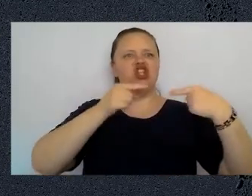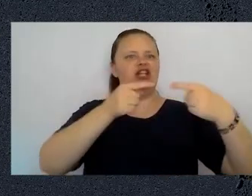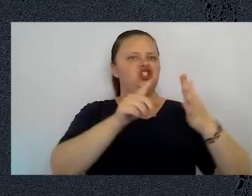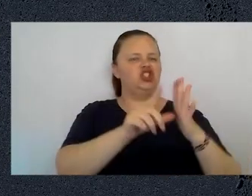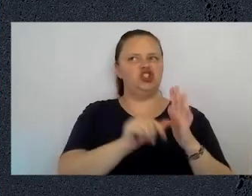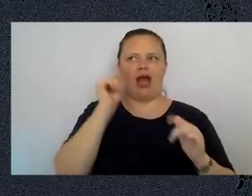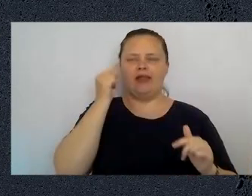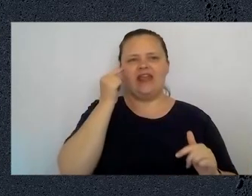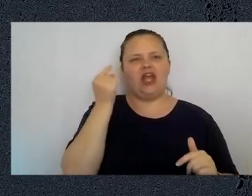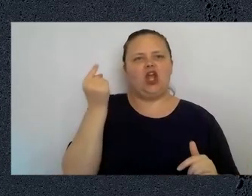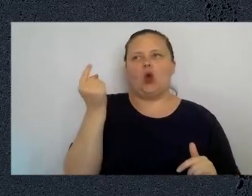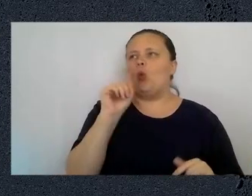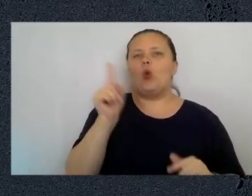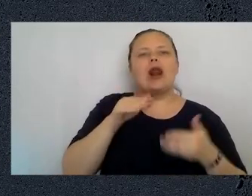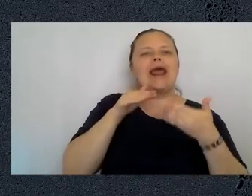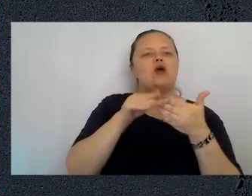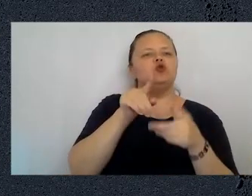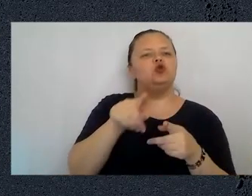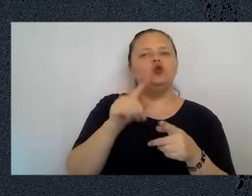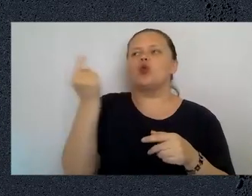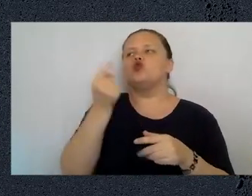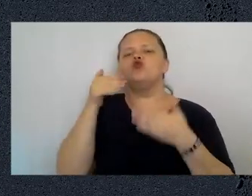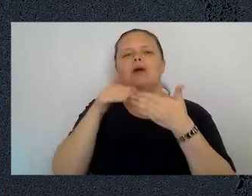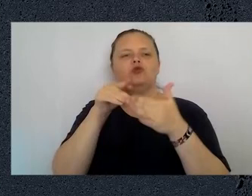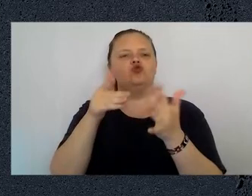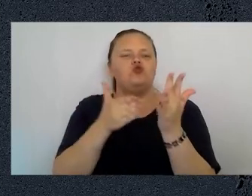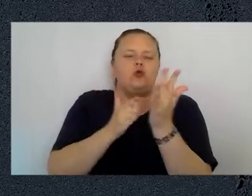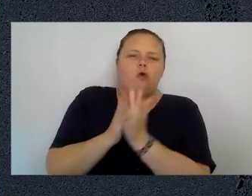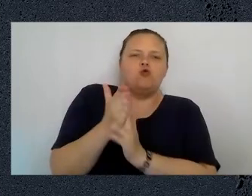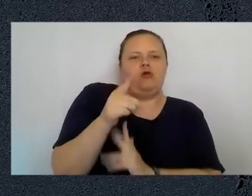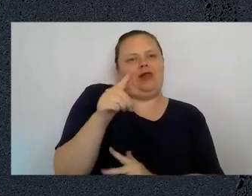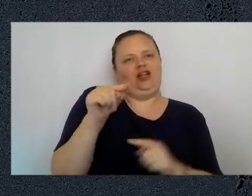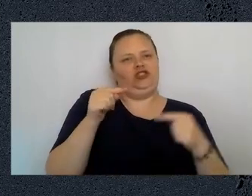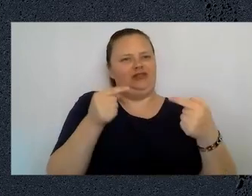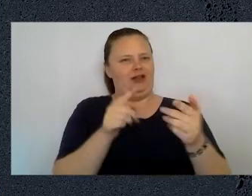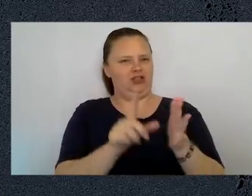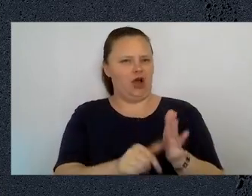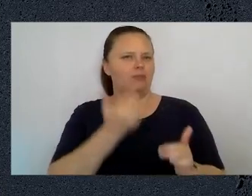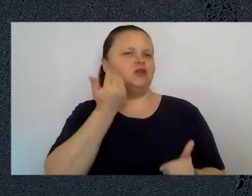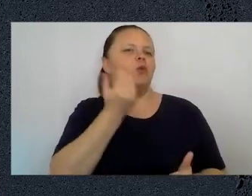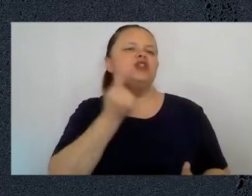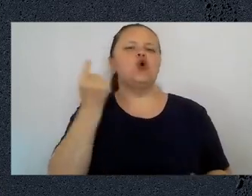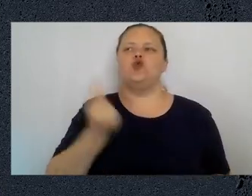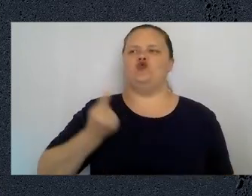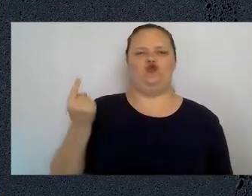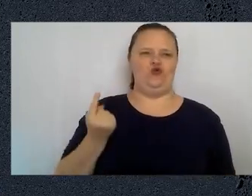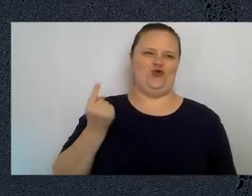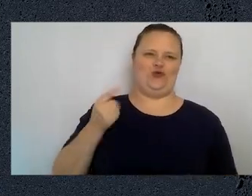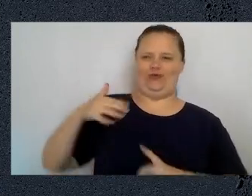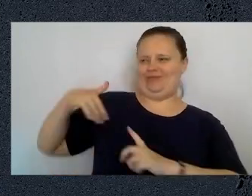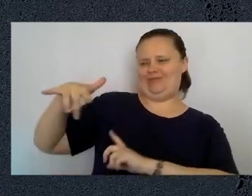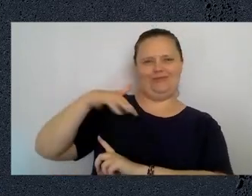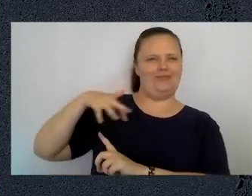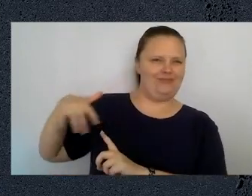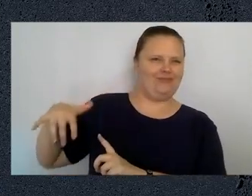and what helped you get through that challenging time. It's always, you know, the people that you surrounded with yourself with at